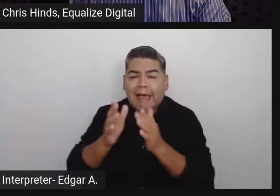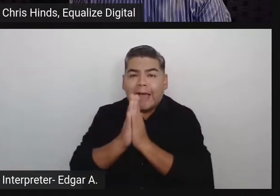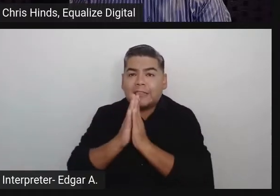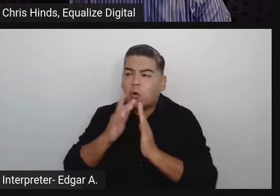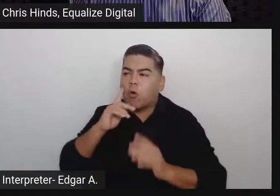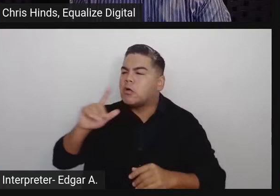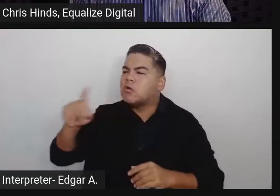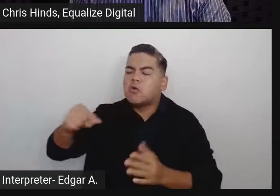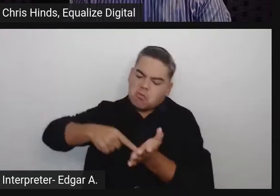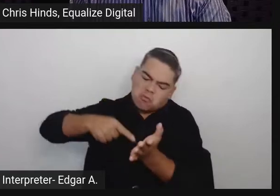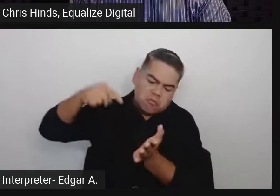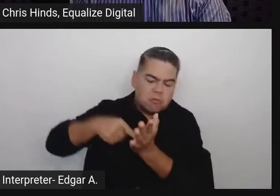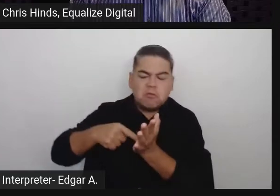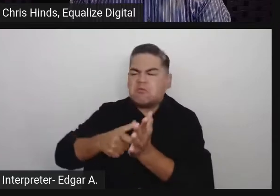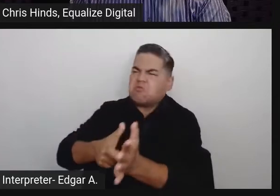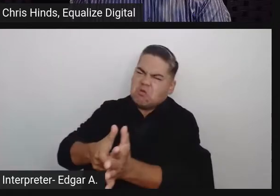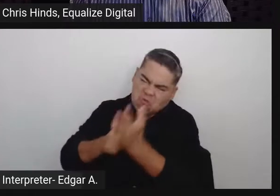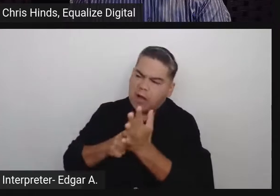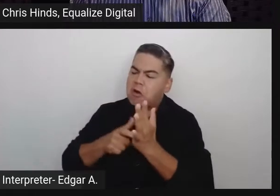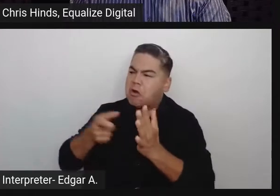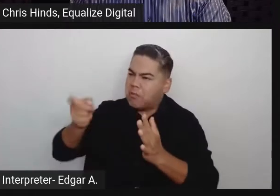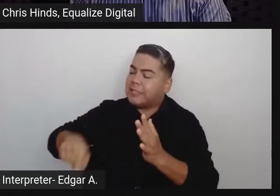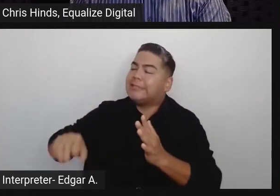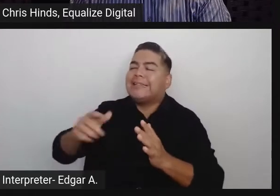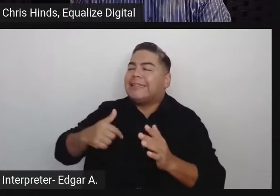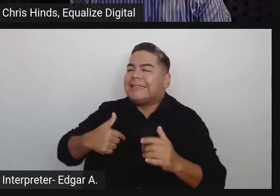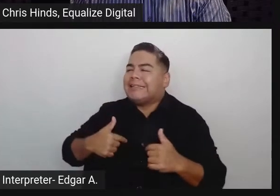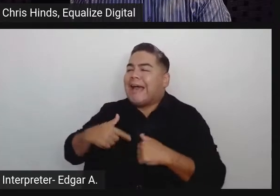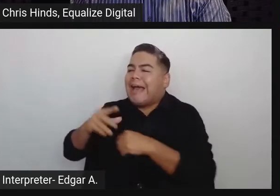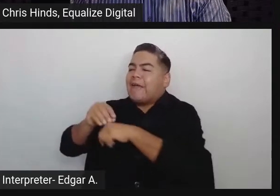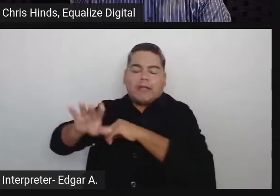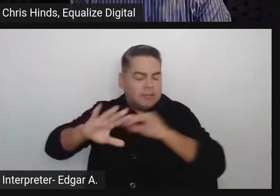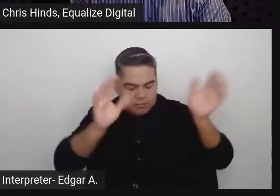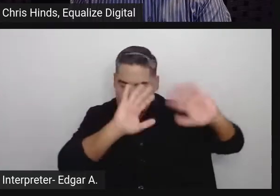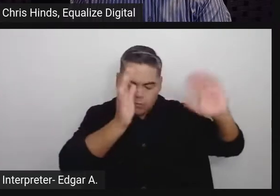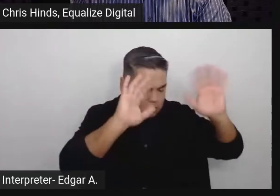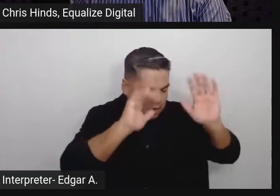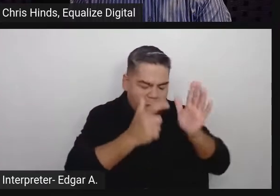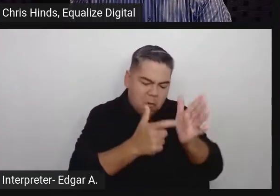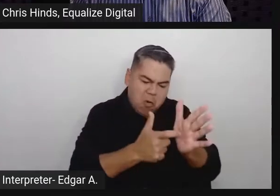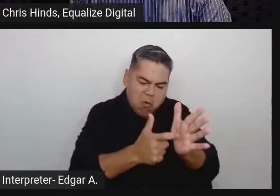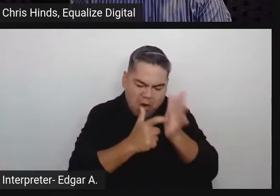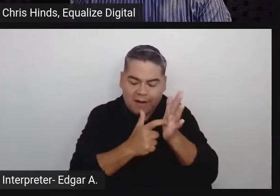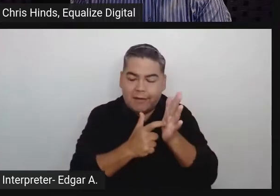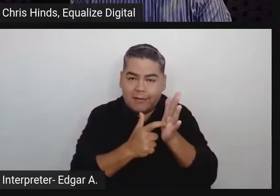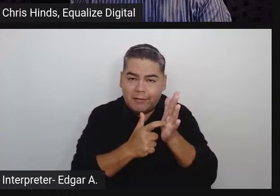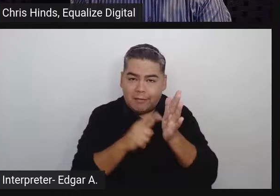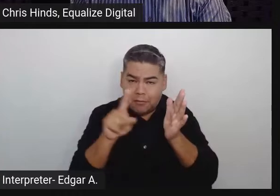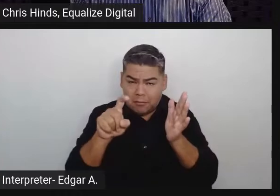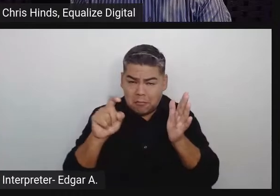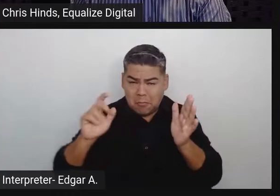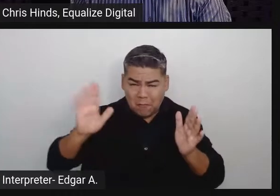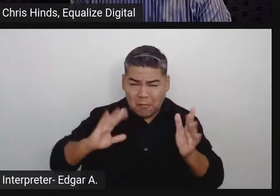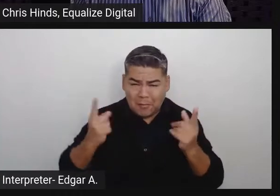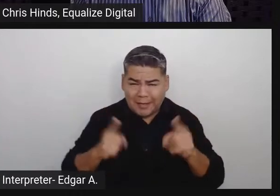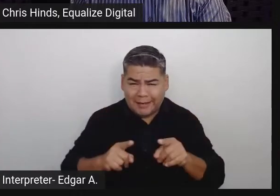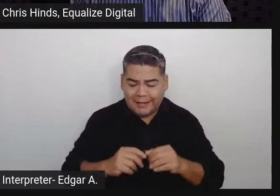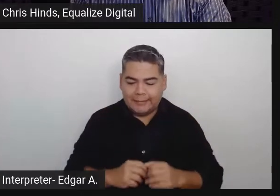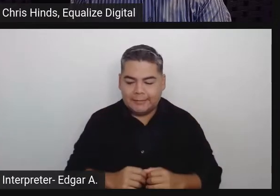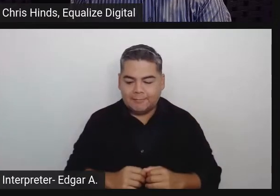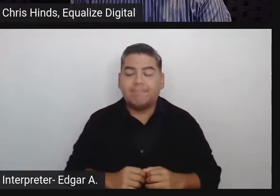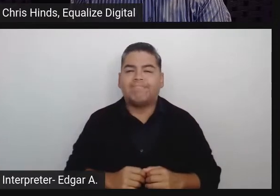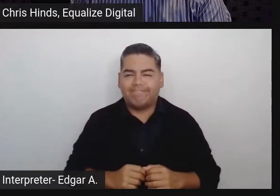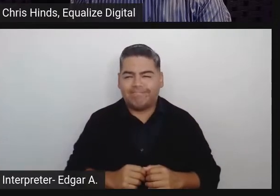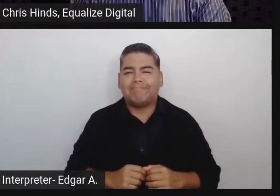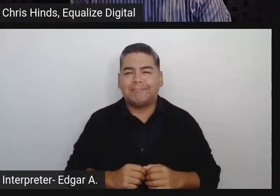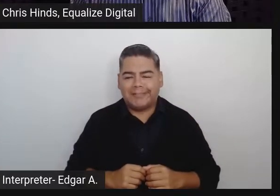something against your advice? And if so, how you handled that? Yes. I forget what it was. It was a long time ago, and luckily it's only been